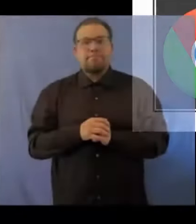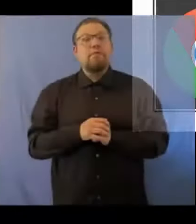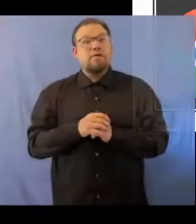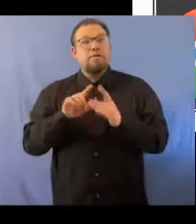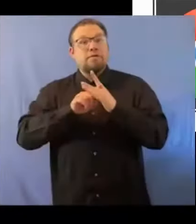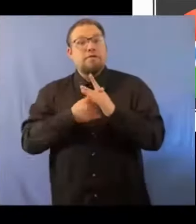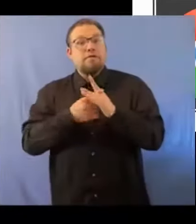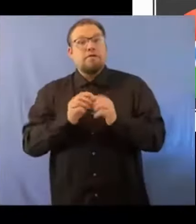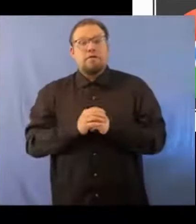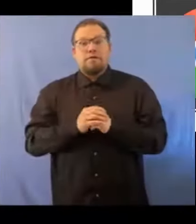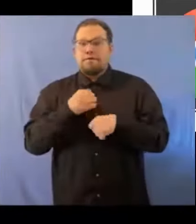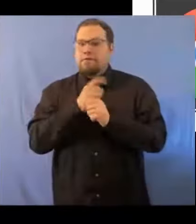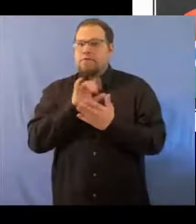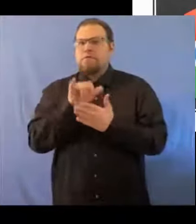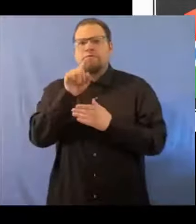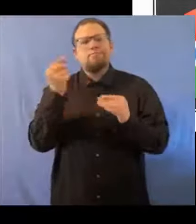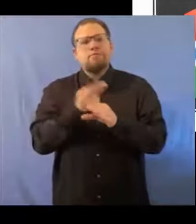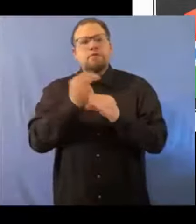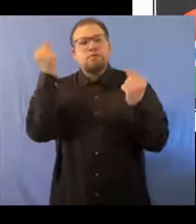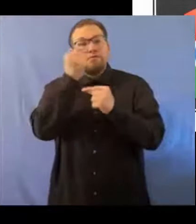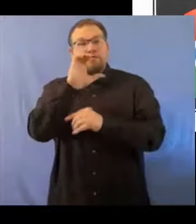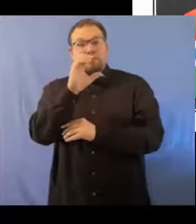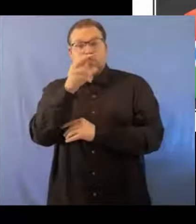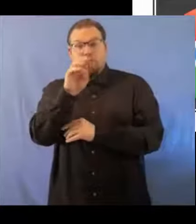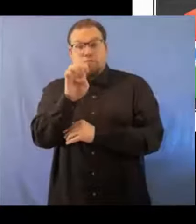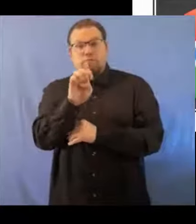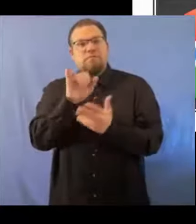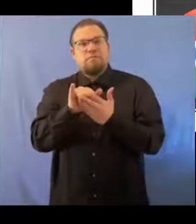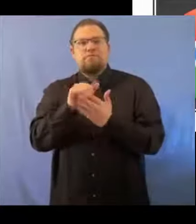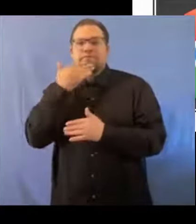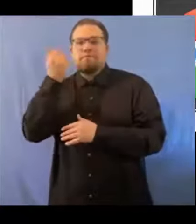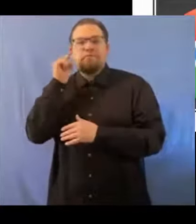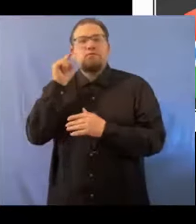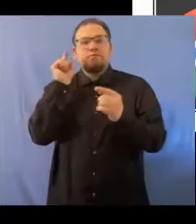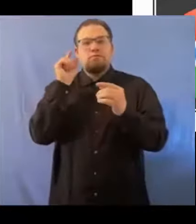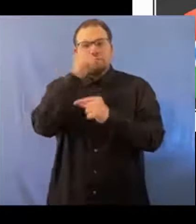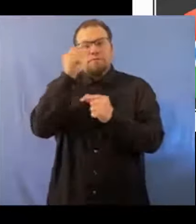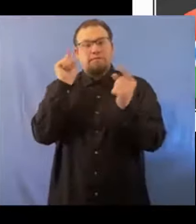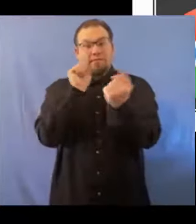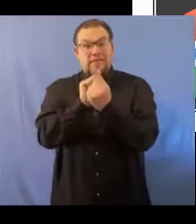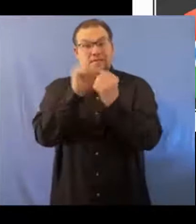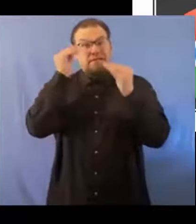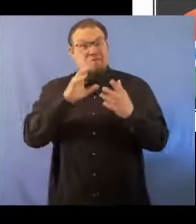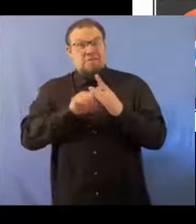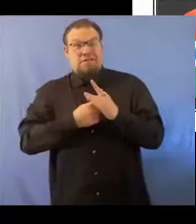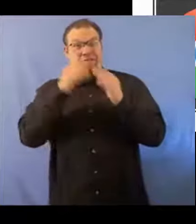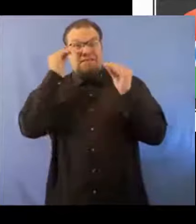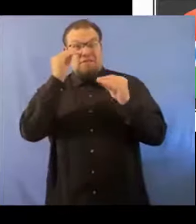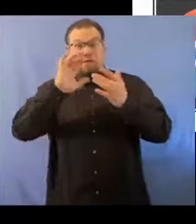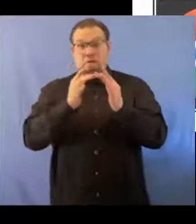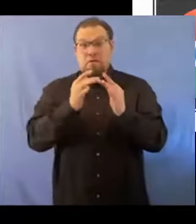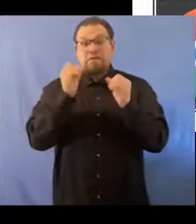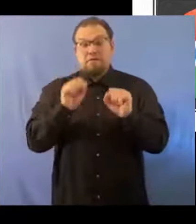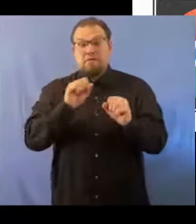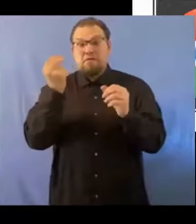To begin, be sure you are using Google Chrome, as it is the preferred browser for Google Meet. As teachers begin to teach online, they may